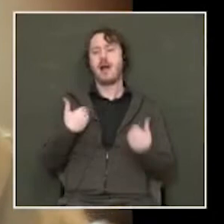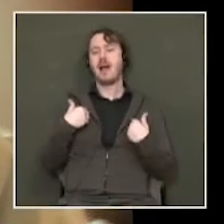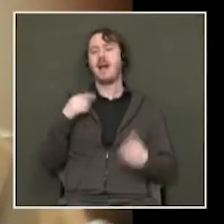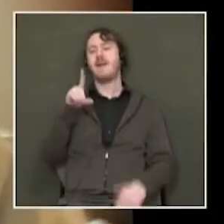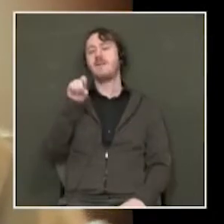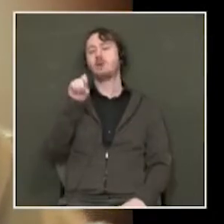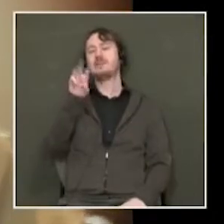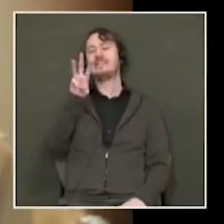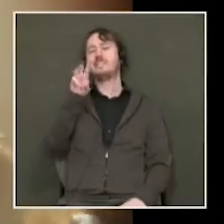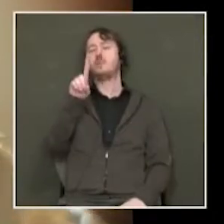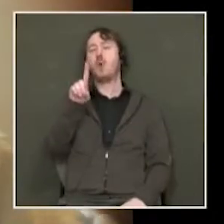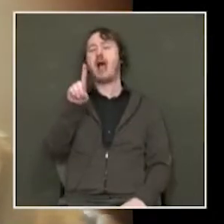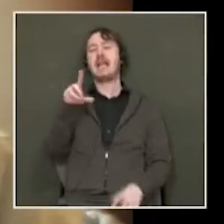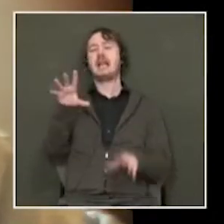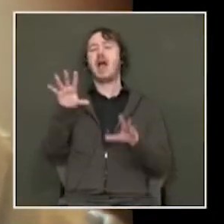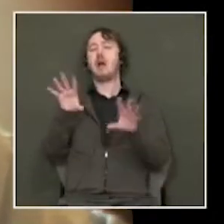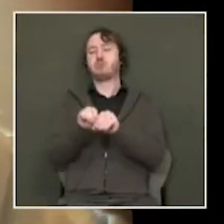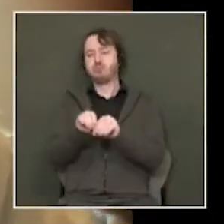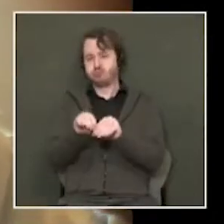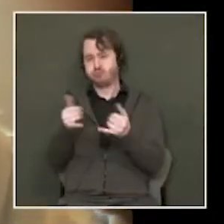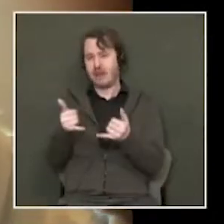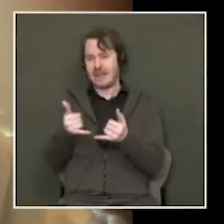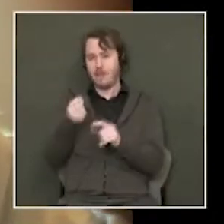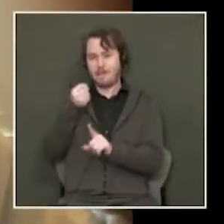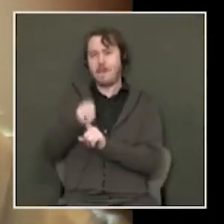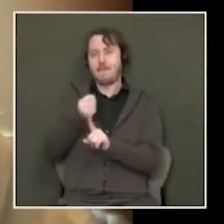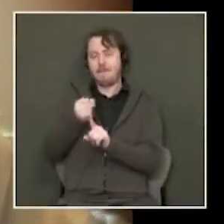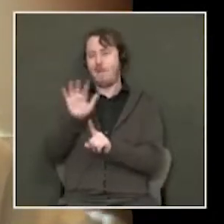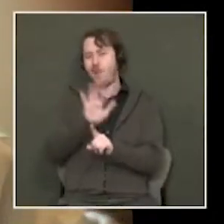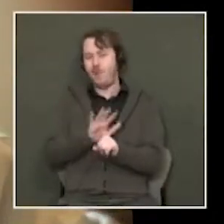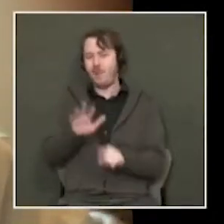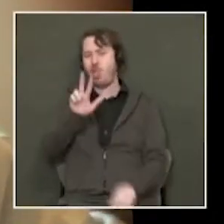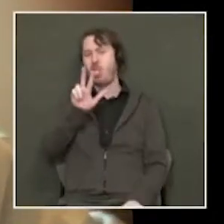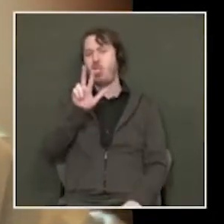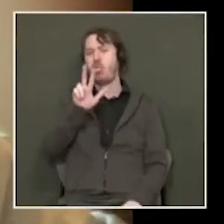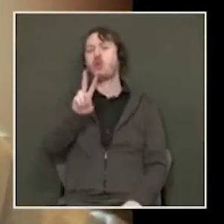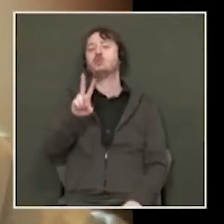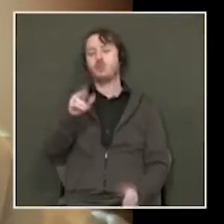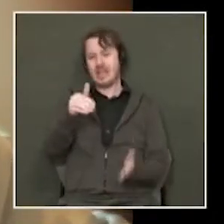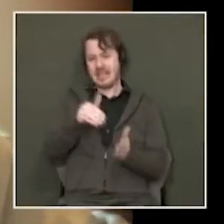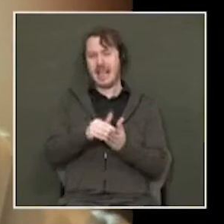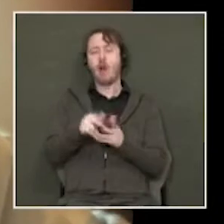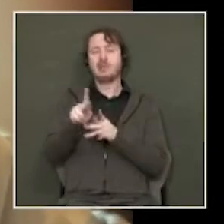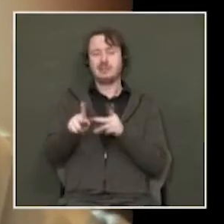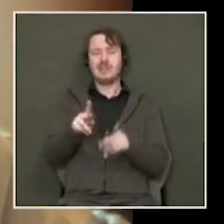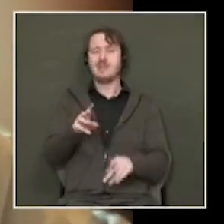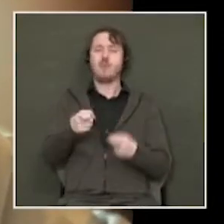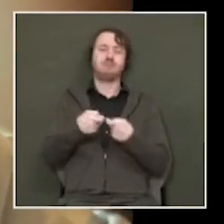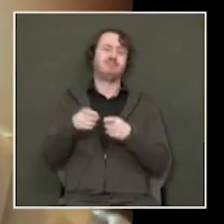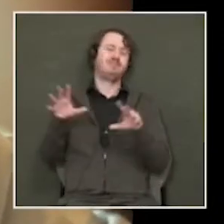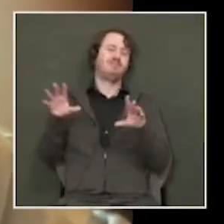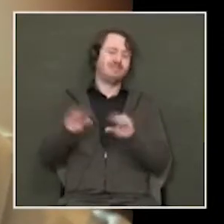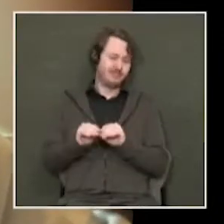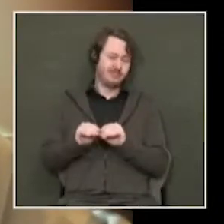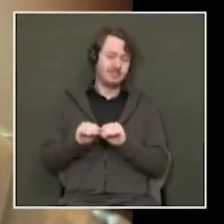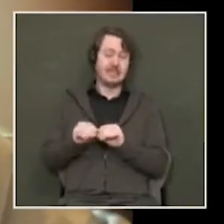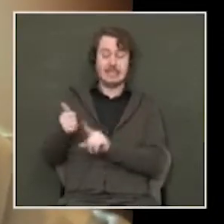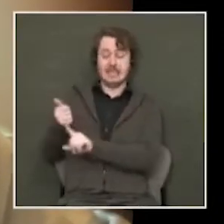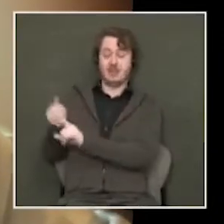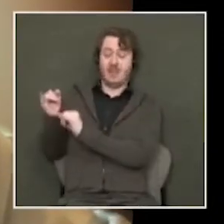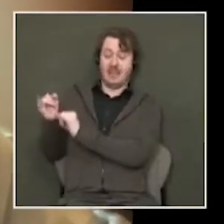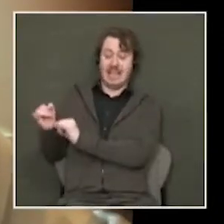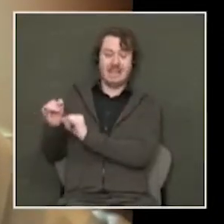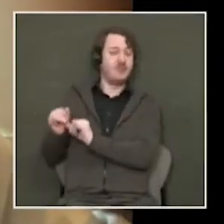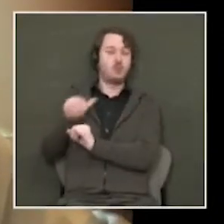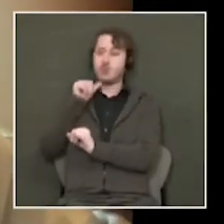161 outages right now impacting a little over 32,000 customers. All of those are individual outages. They're